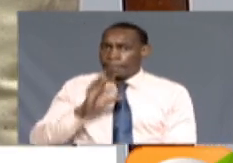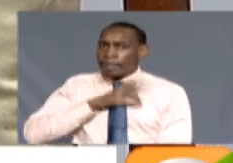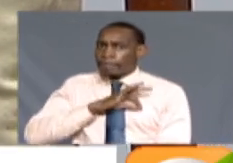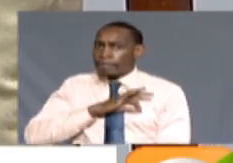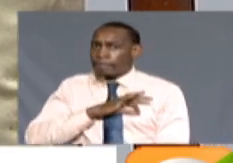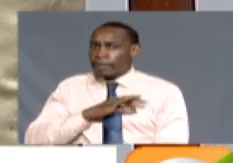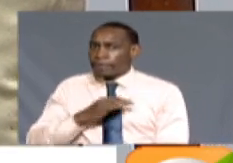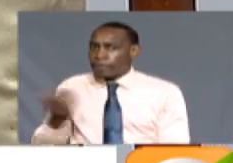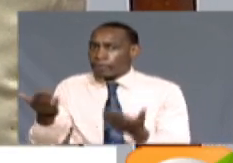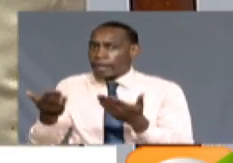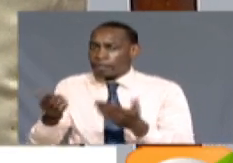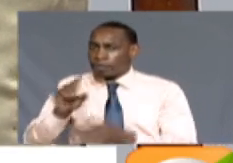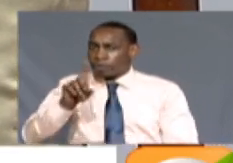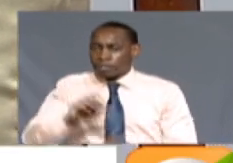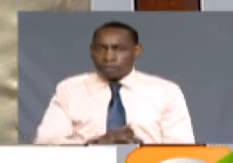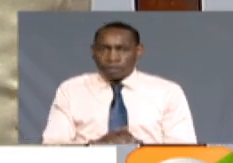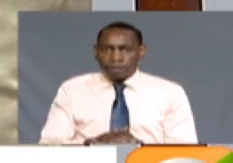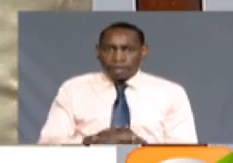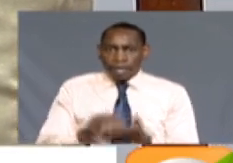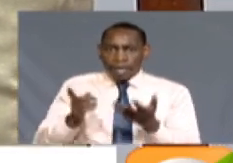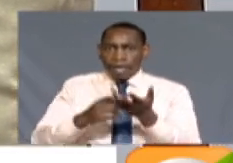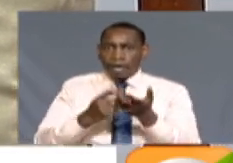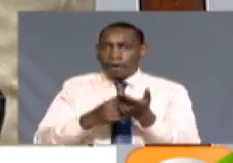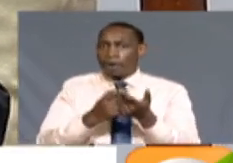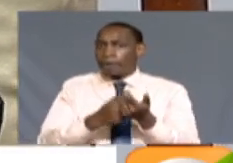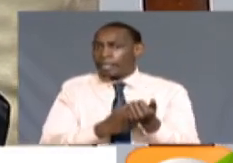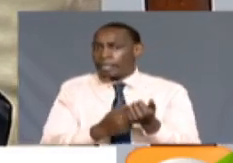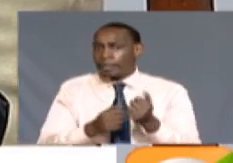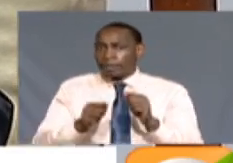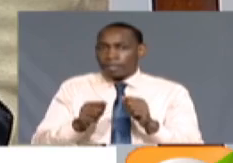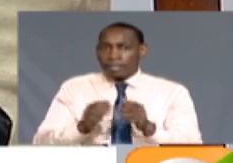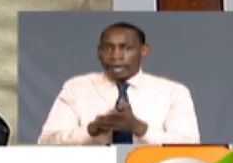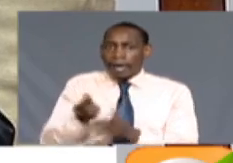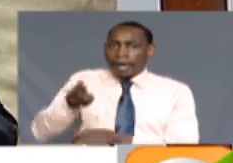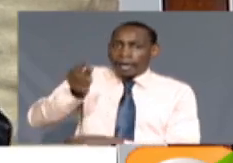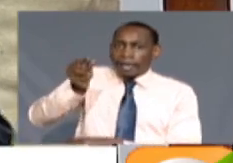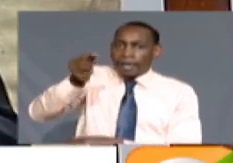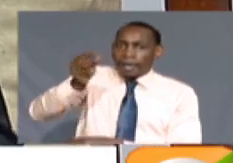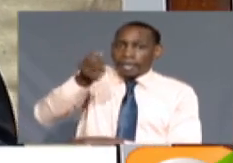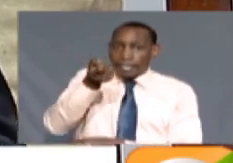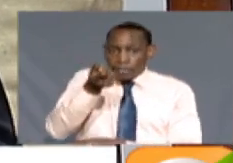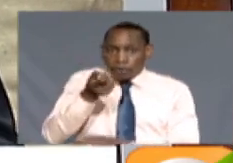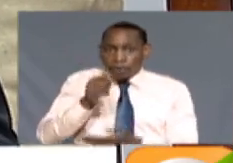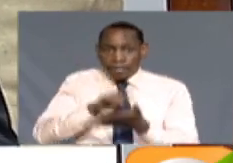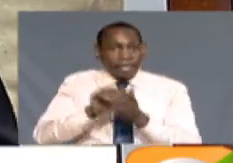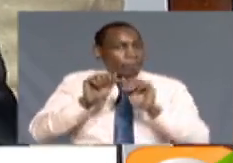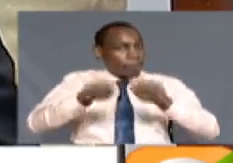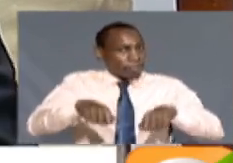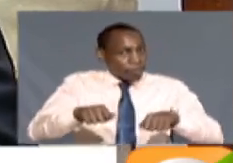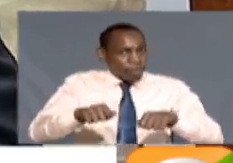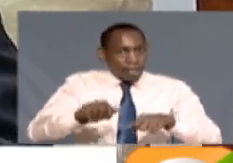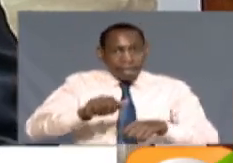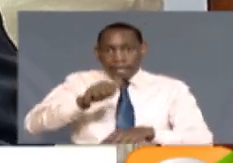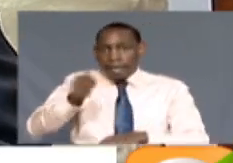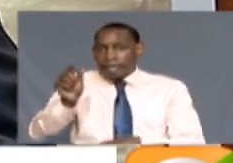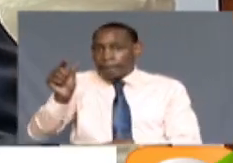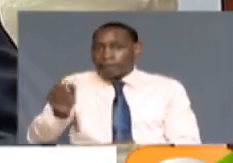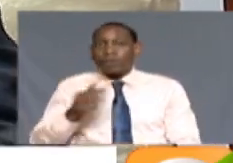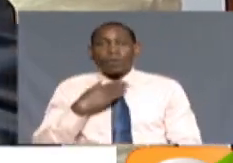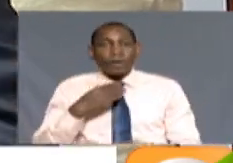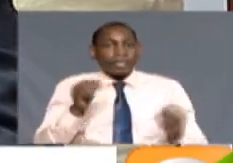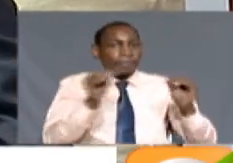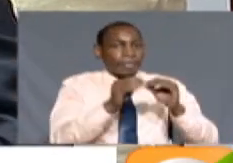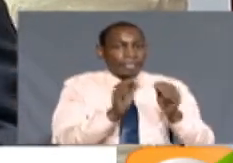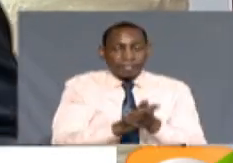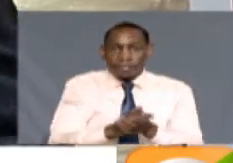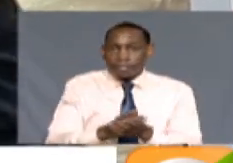Mkubwa? How much will it, why can't you little bit increase so that Bwana Mkubwa, the one you want to see? Yes. Yeah, he will